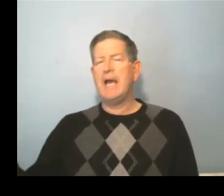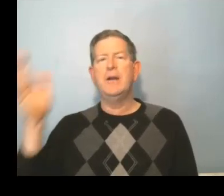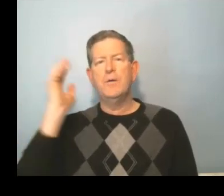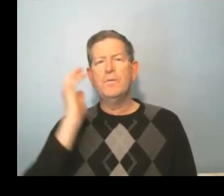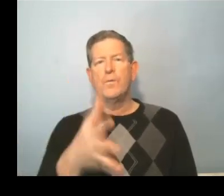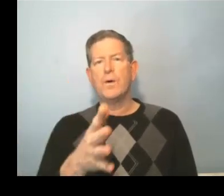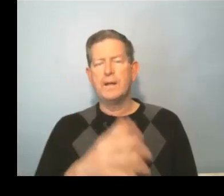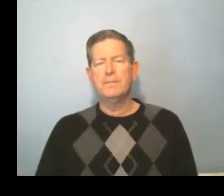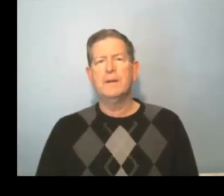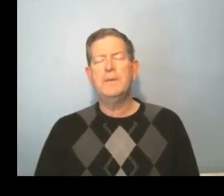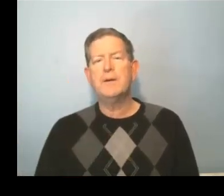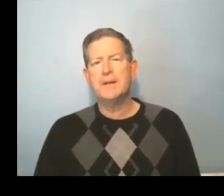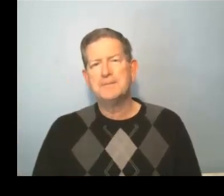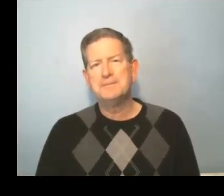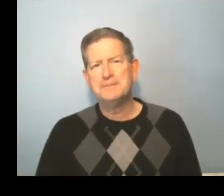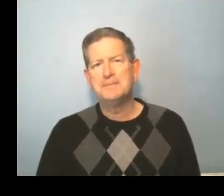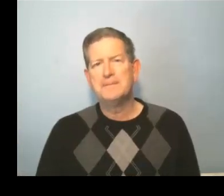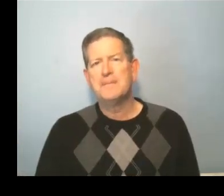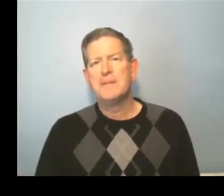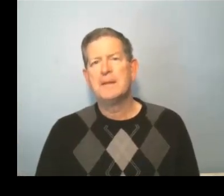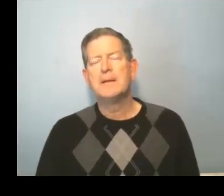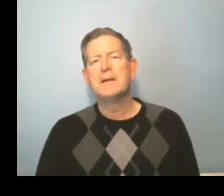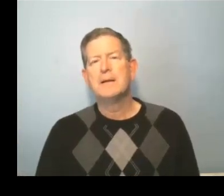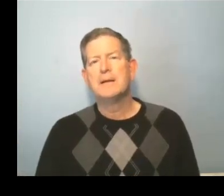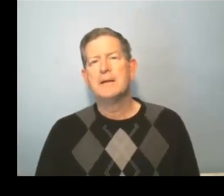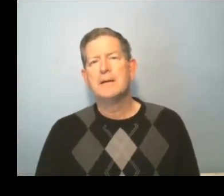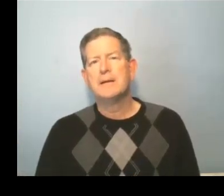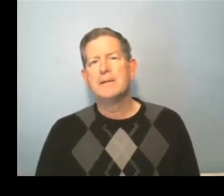it's 9:40. Let me hear you.